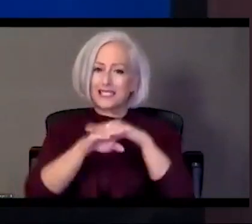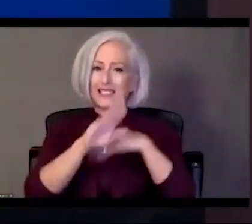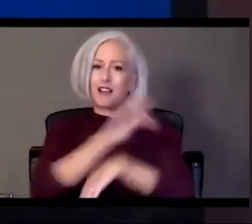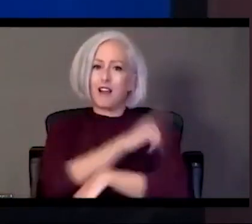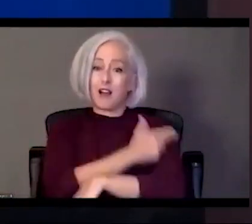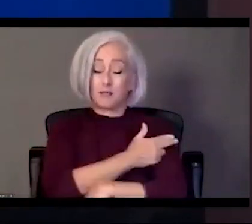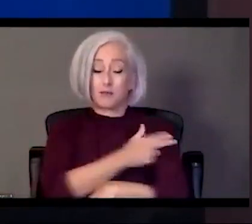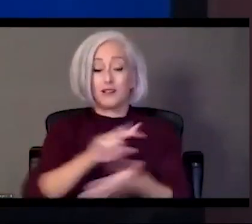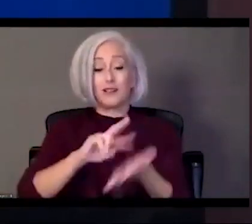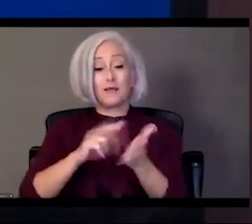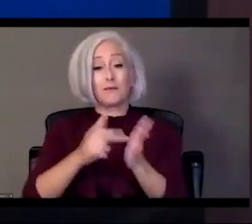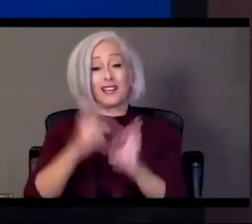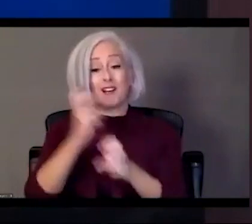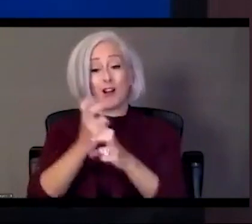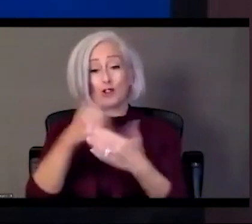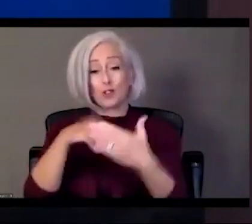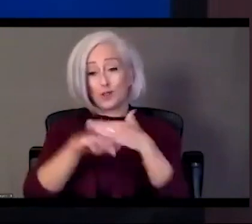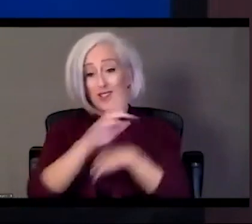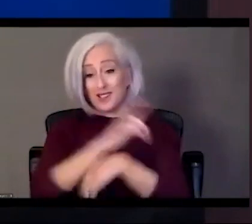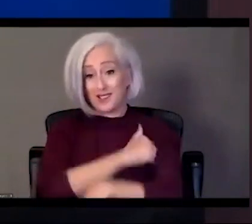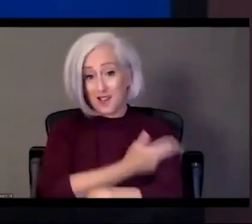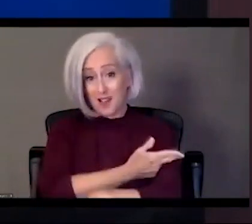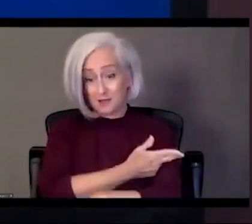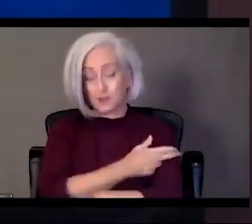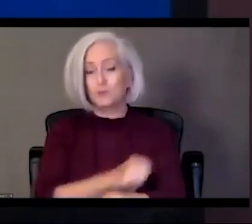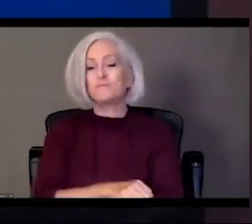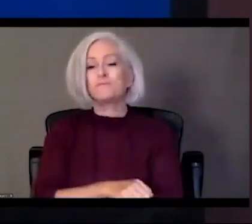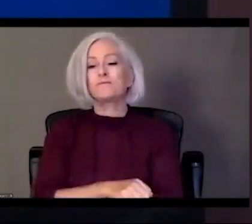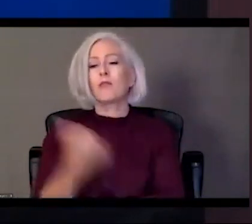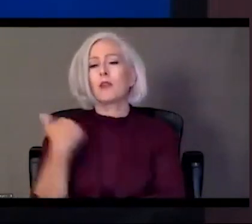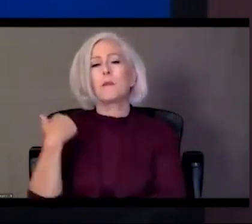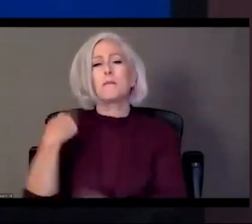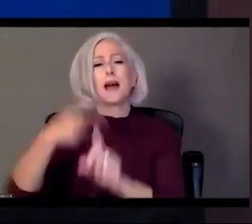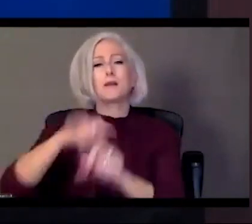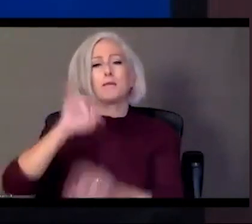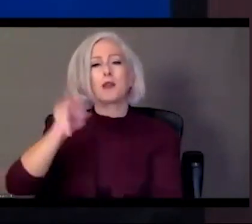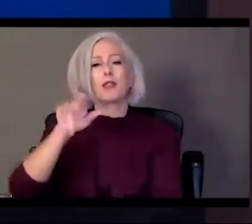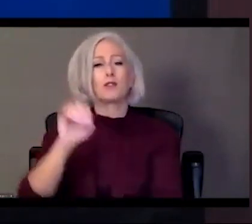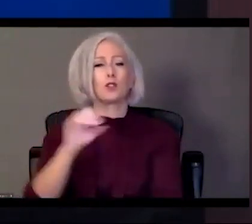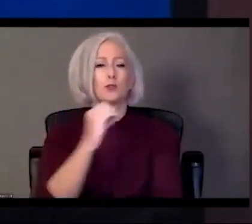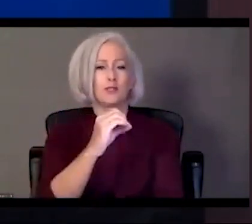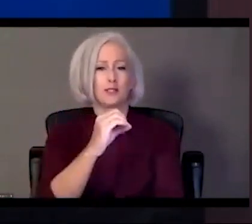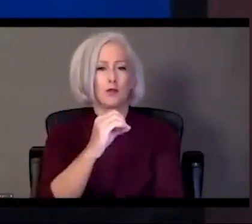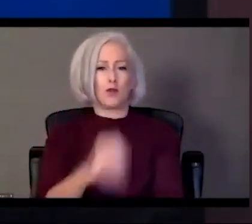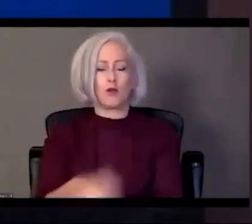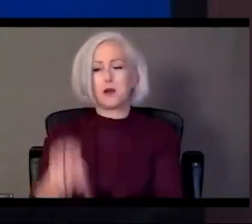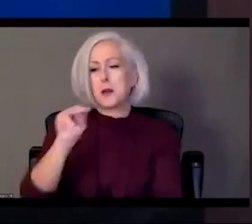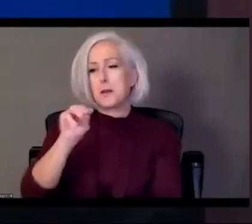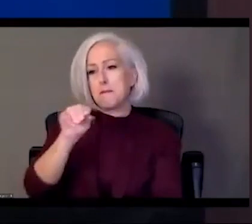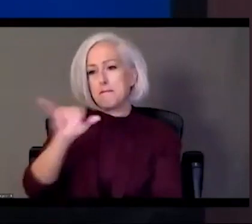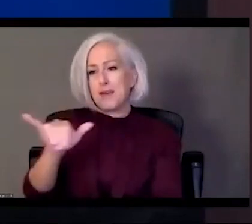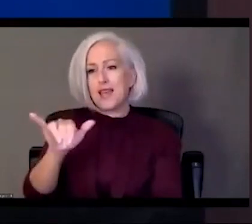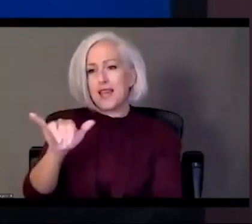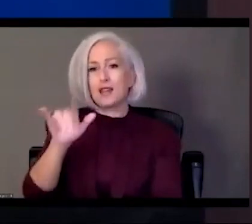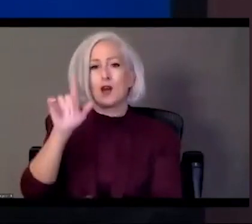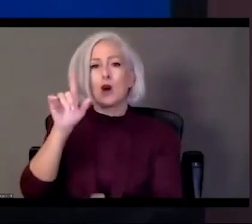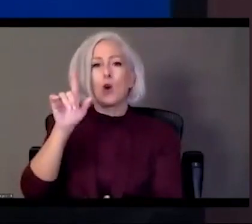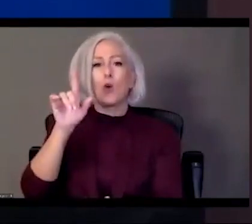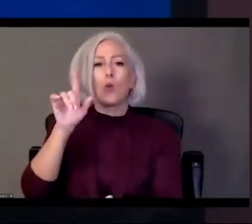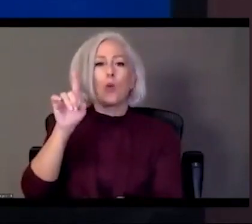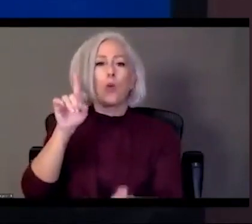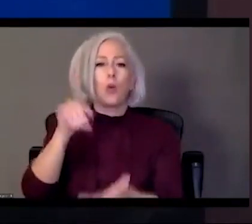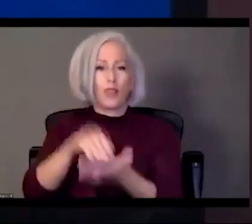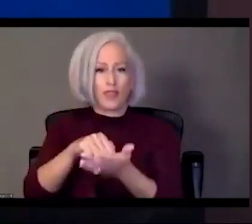our region. And in June, it was like 0. In May, it was like, 1,000 hours were like that. And in July, it was